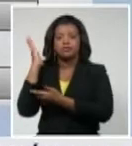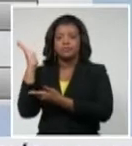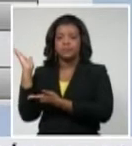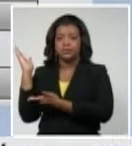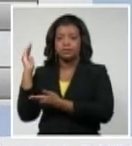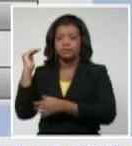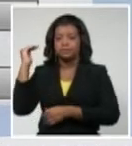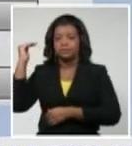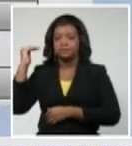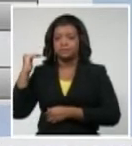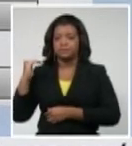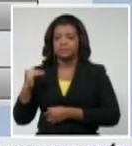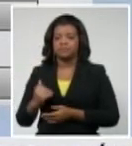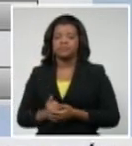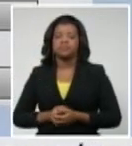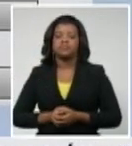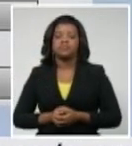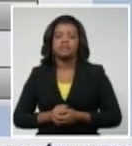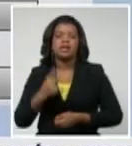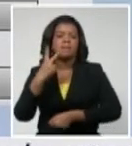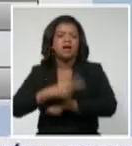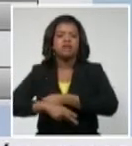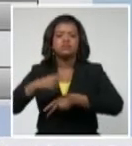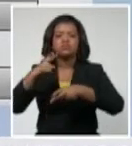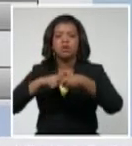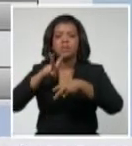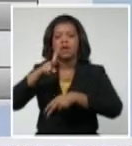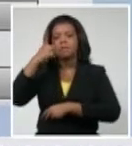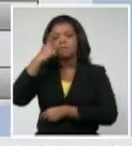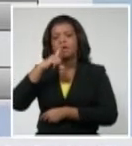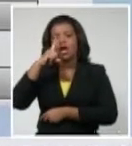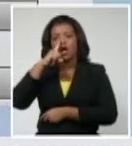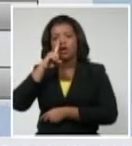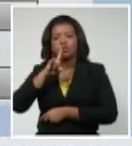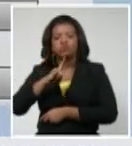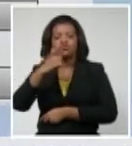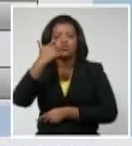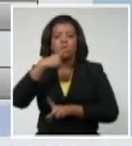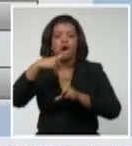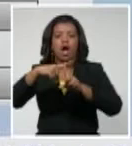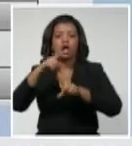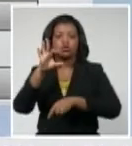186 countries. Over the past week,